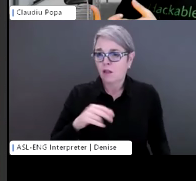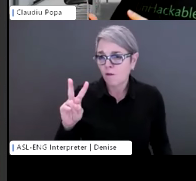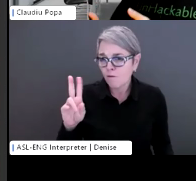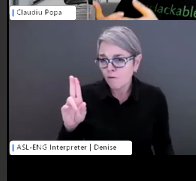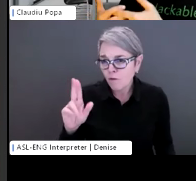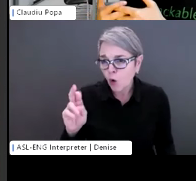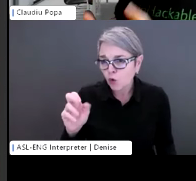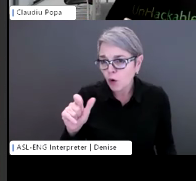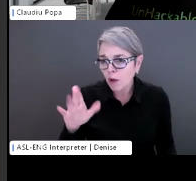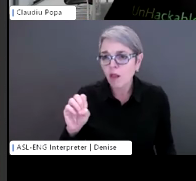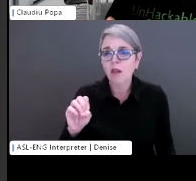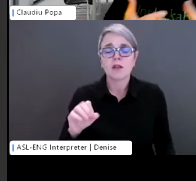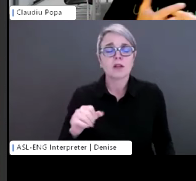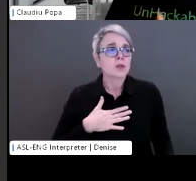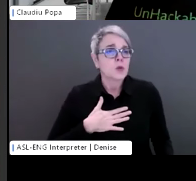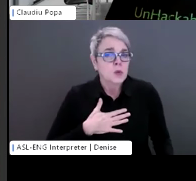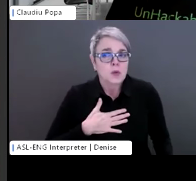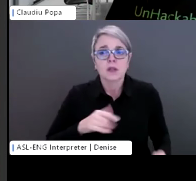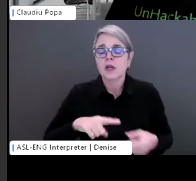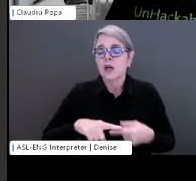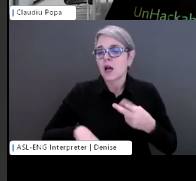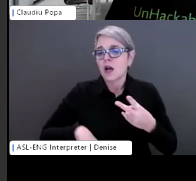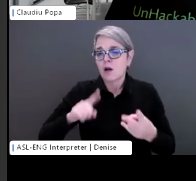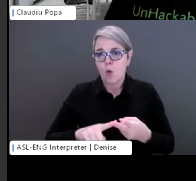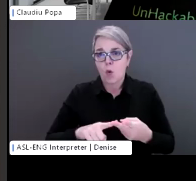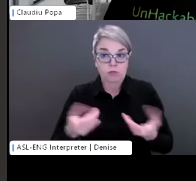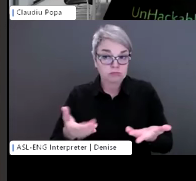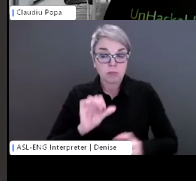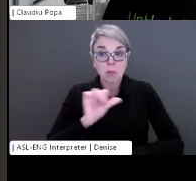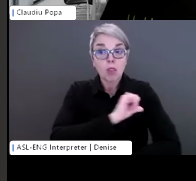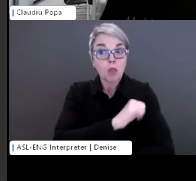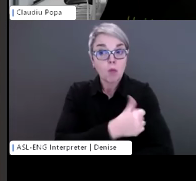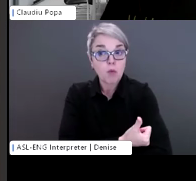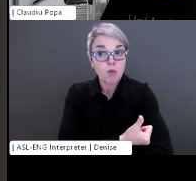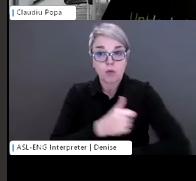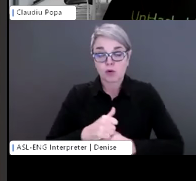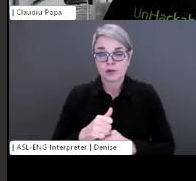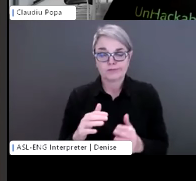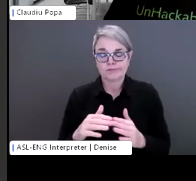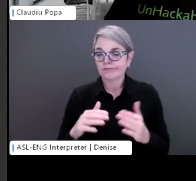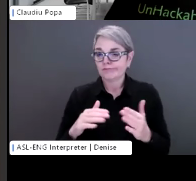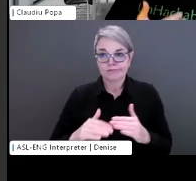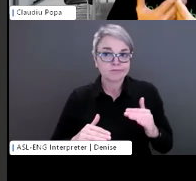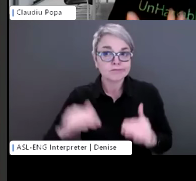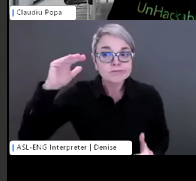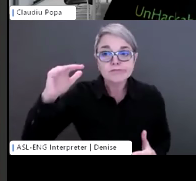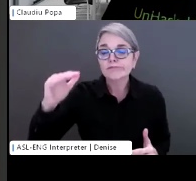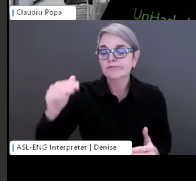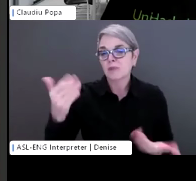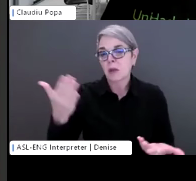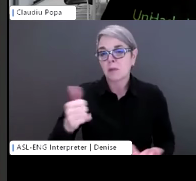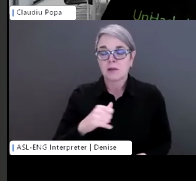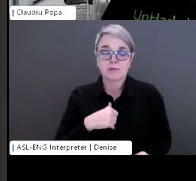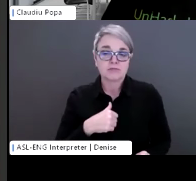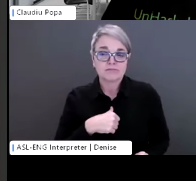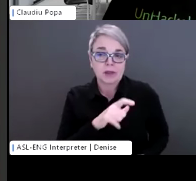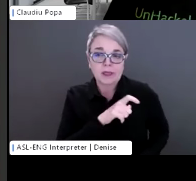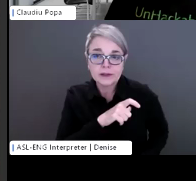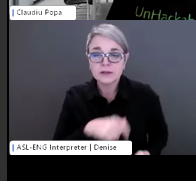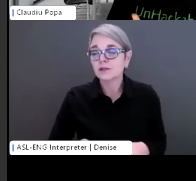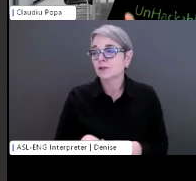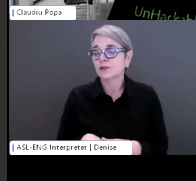to be a police officer or an immigration officer or somebody looking